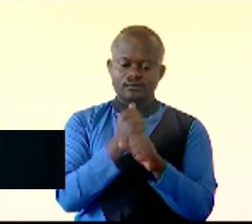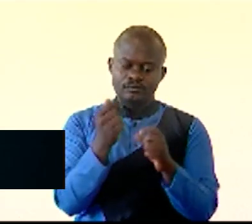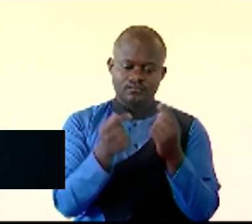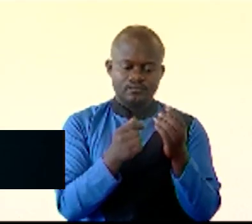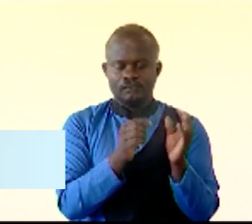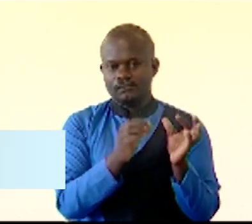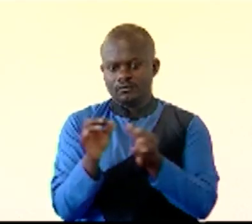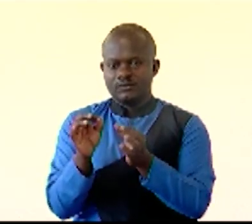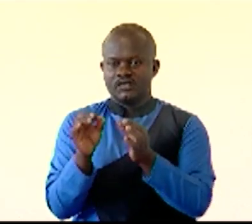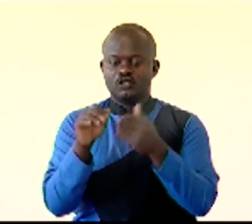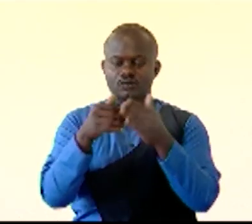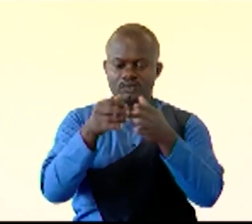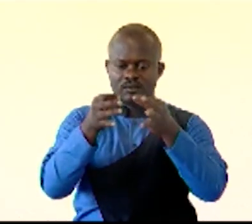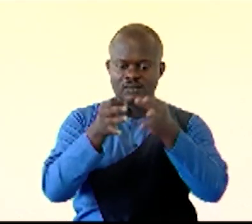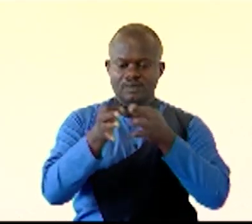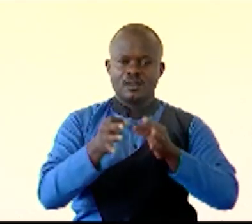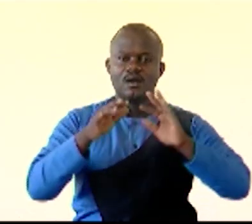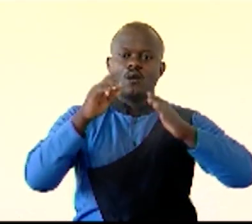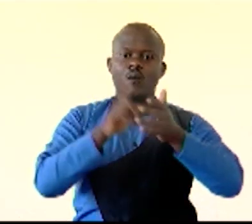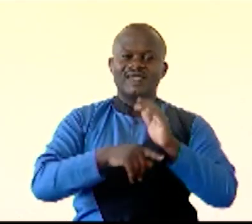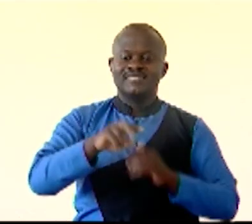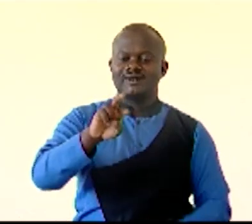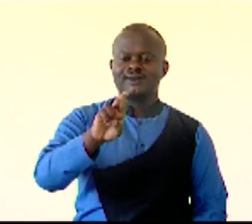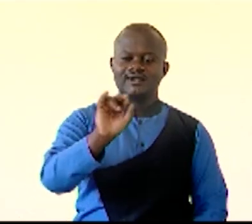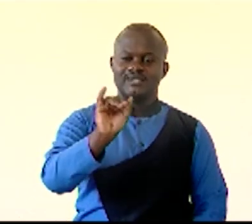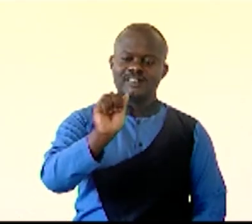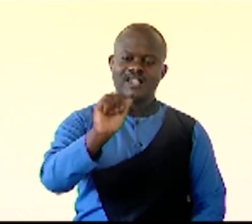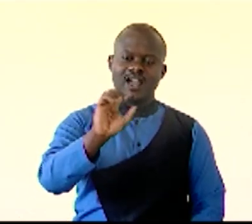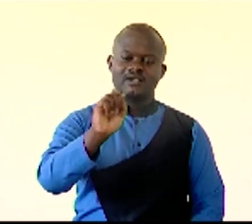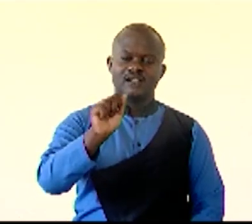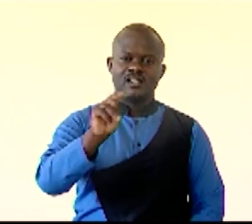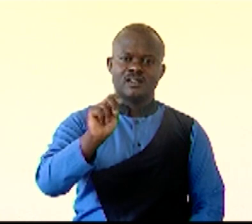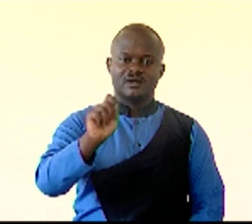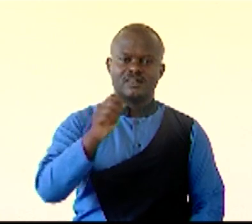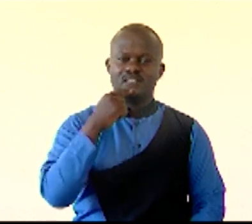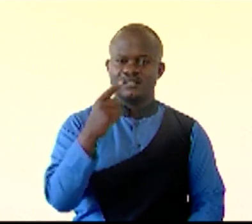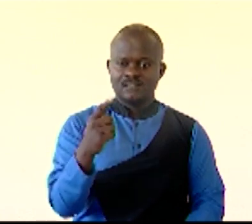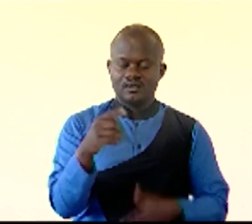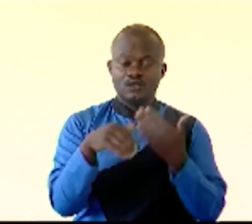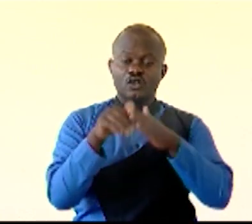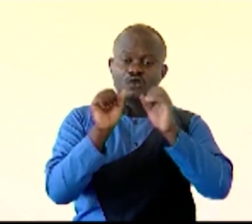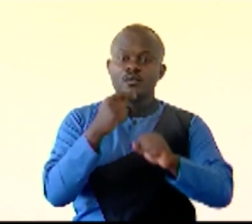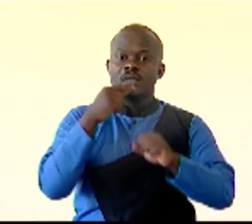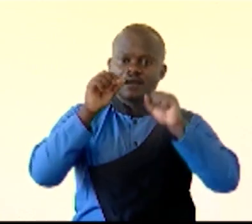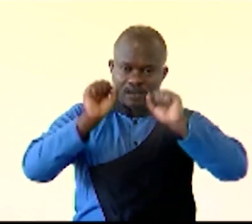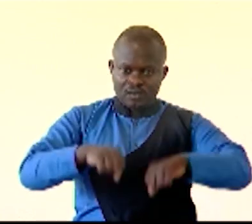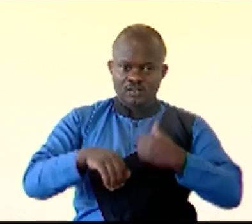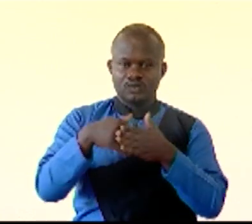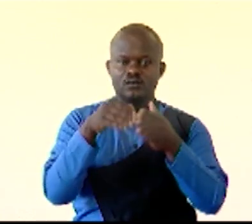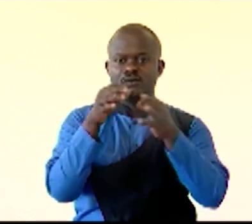be able to determine which of the reactants is the limiting reactant. So of course, you should be able also to